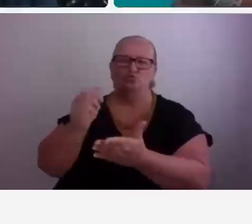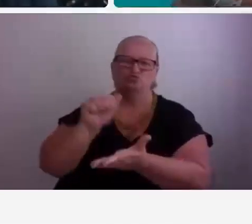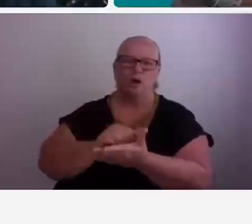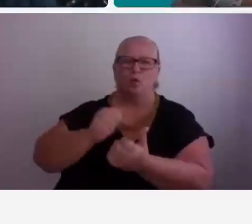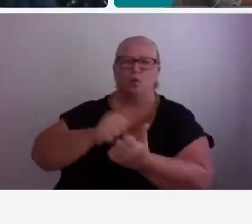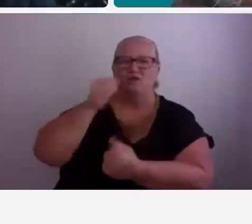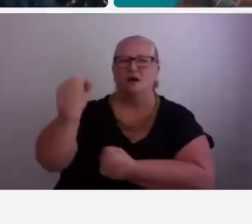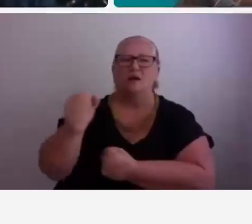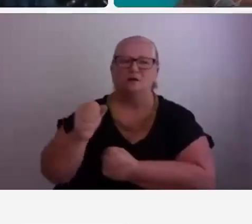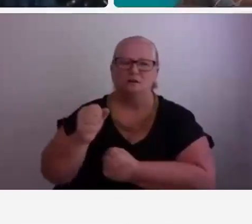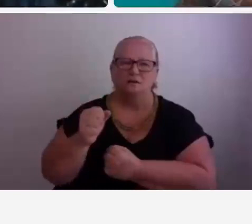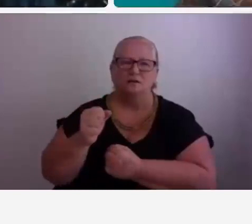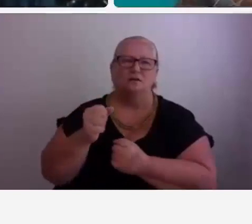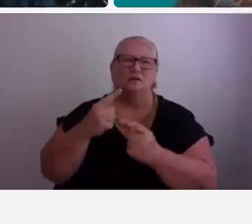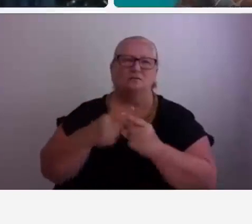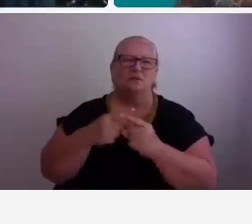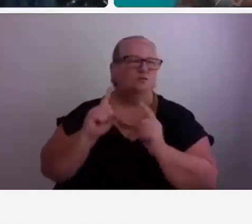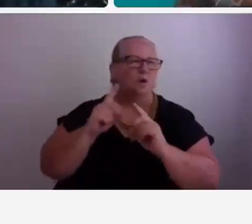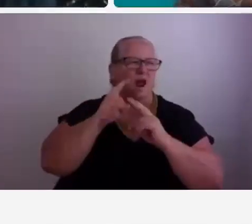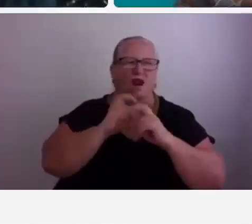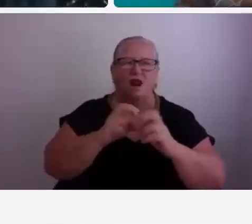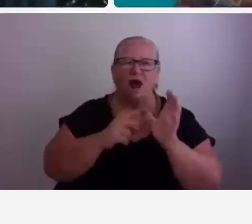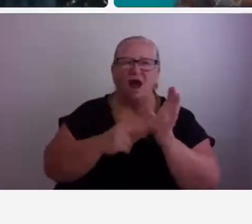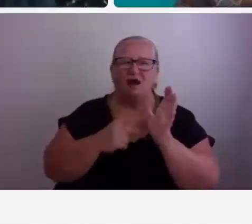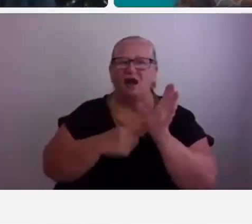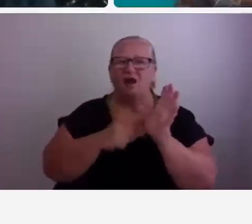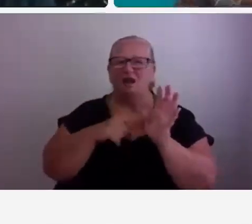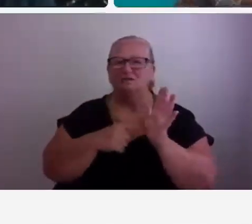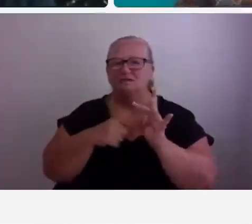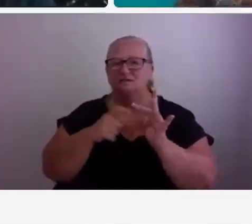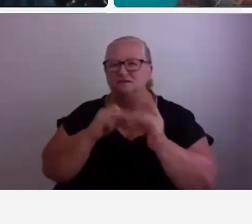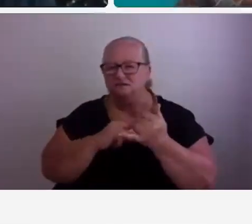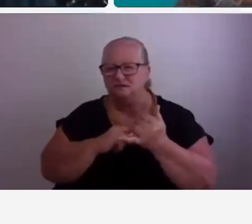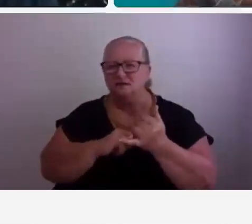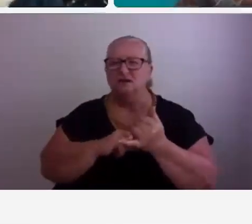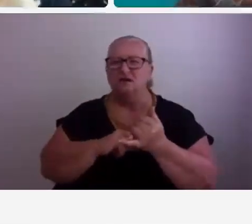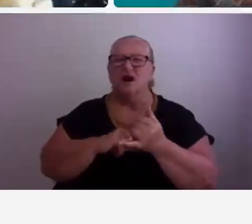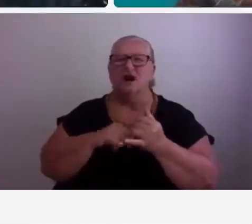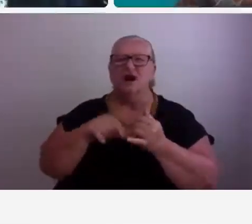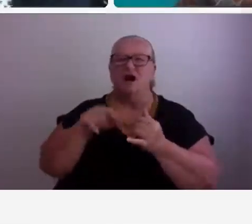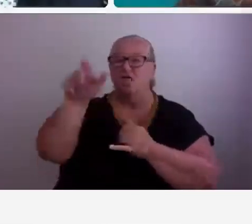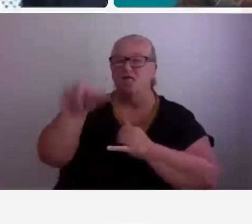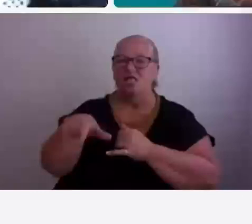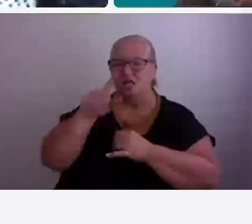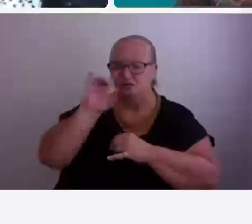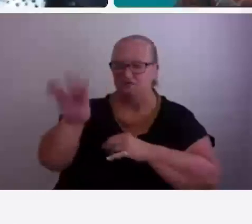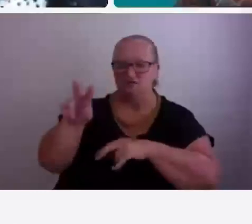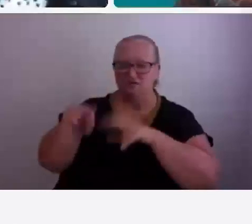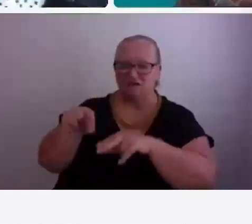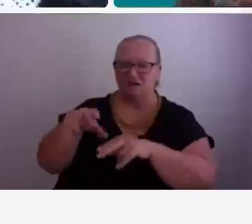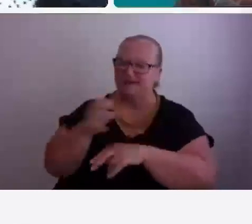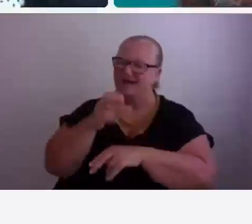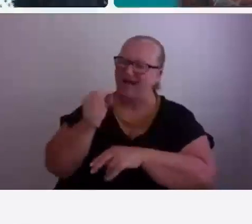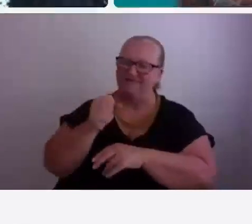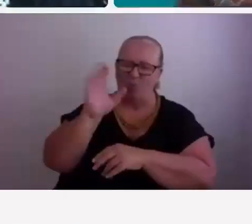before, analytics that we're undertaking, the assessors themselves are required to undergo or have certain